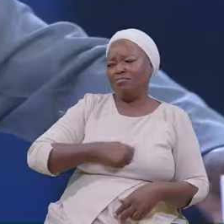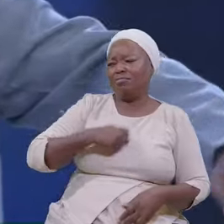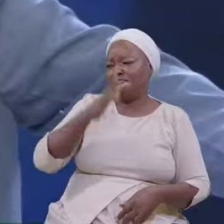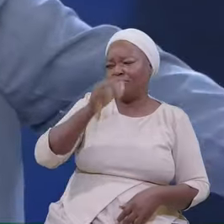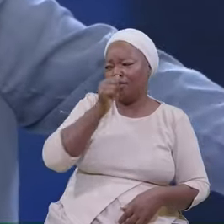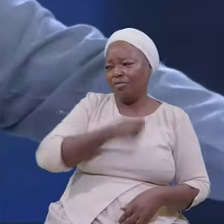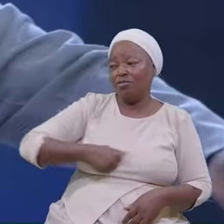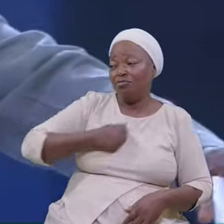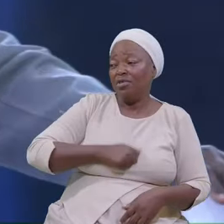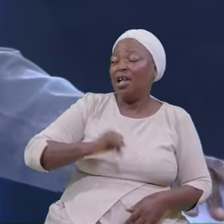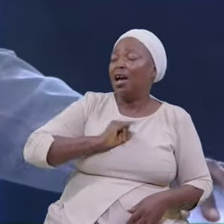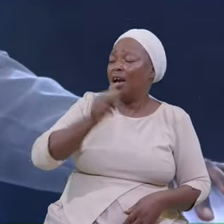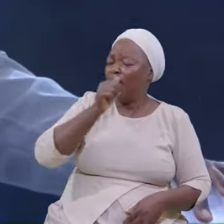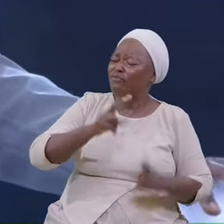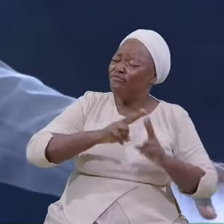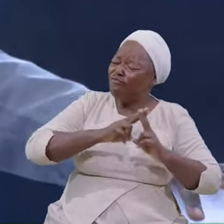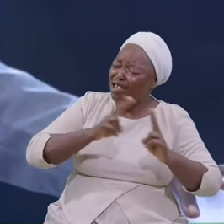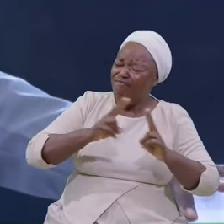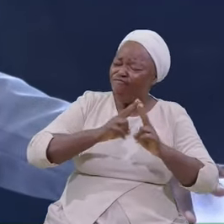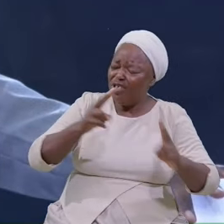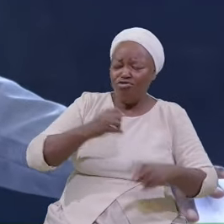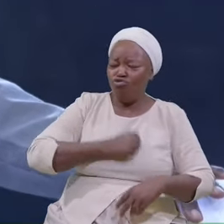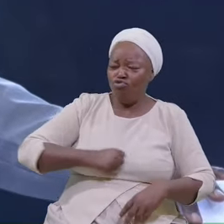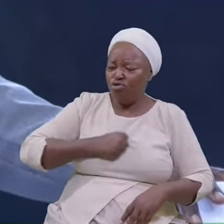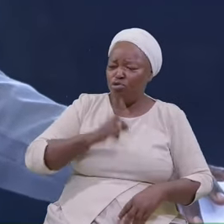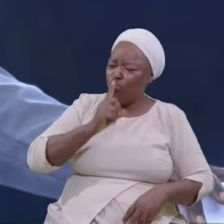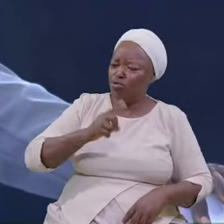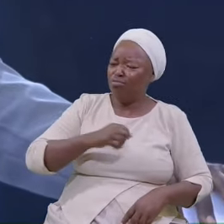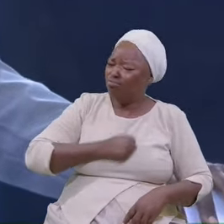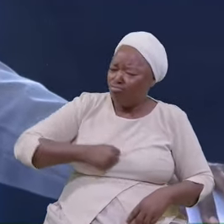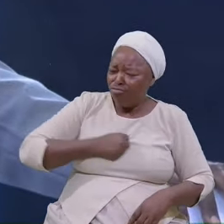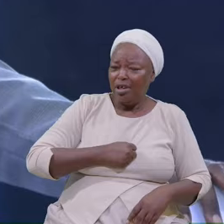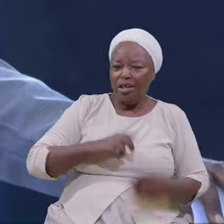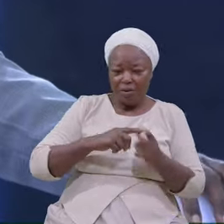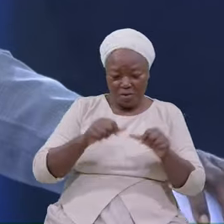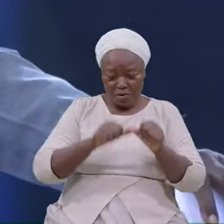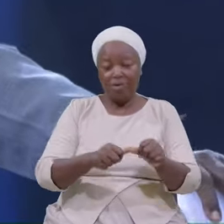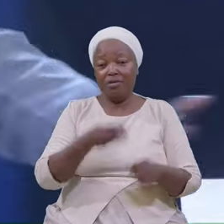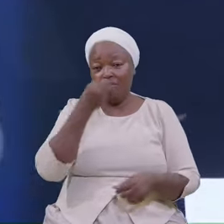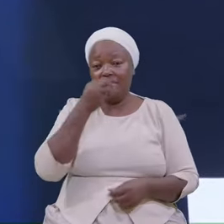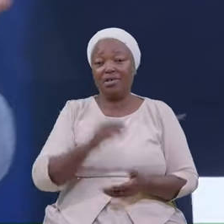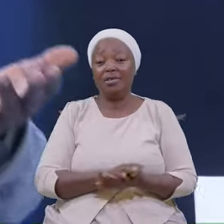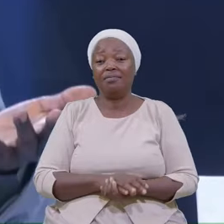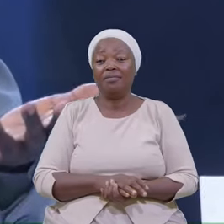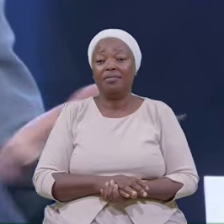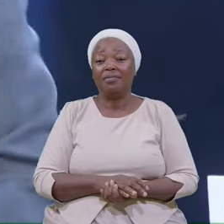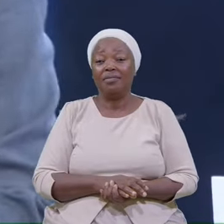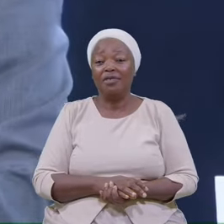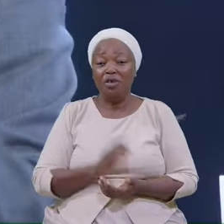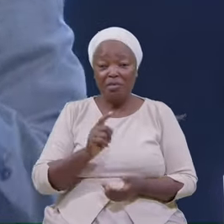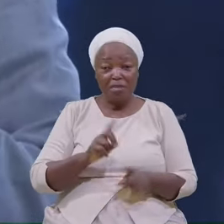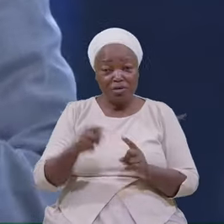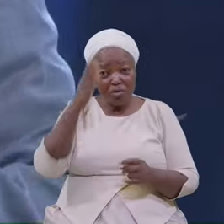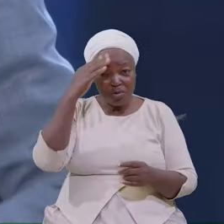so very, very sorry. Vraiment, vraiment, je suis désolé. I will keep on chewing. Et on continue de mâcher la chose. The law. Moses,